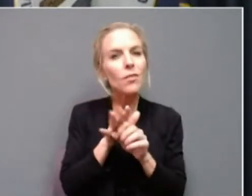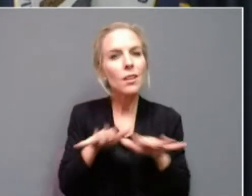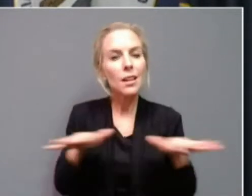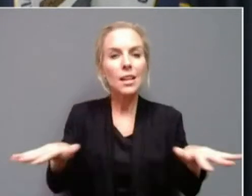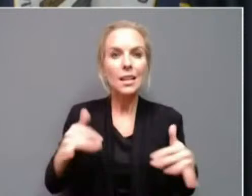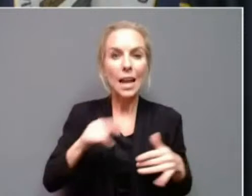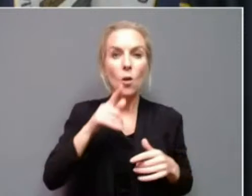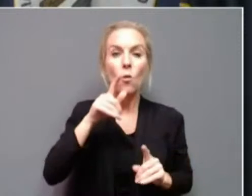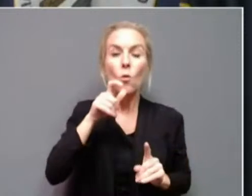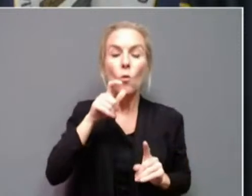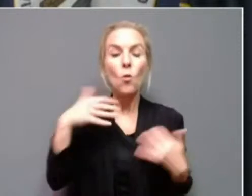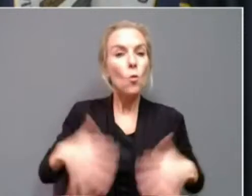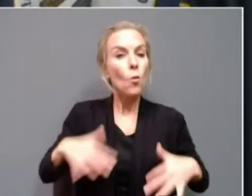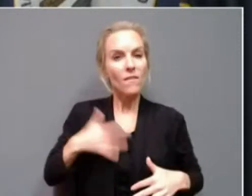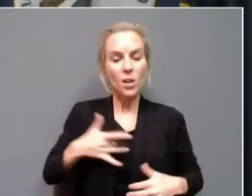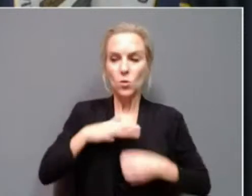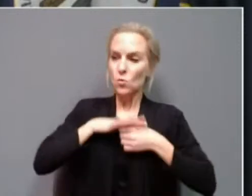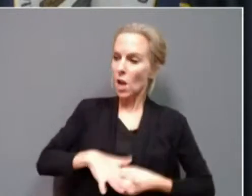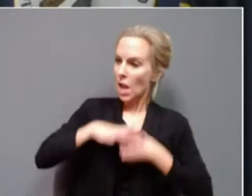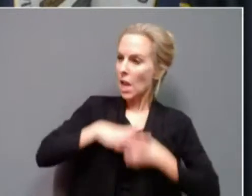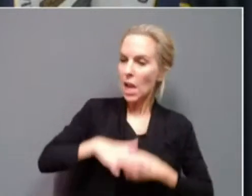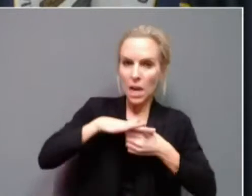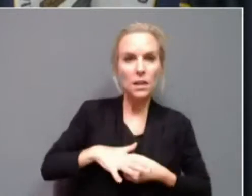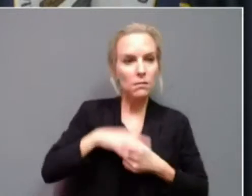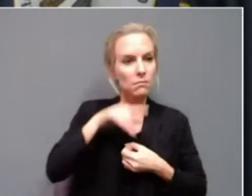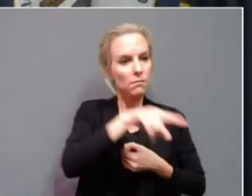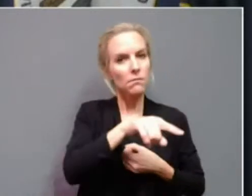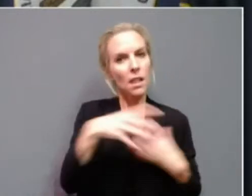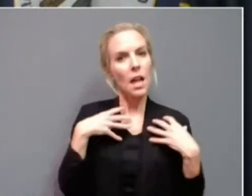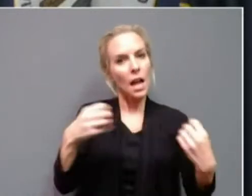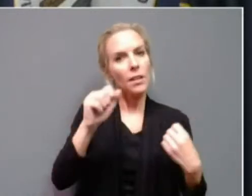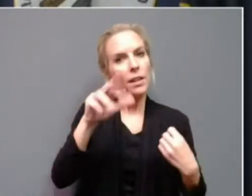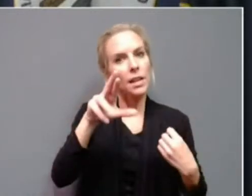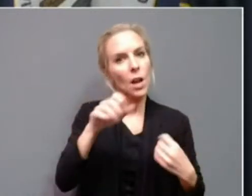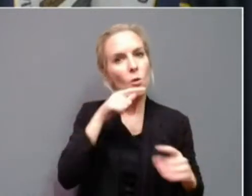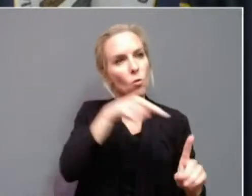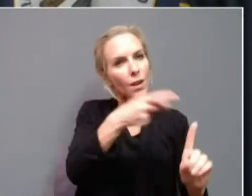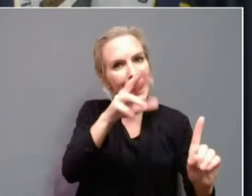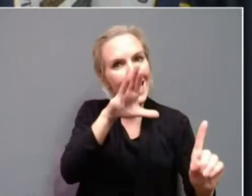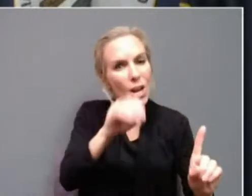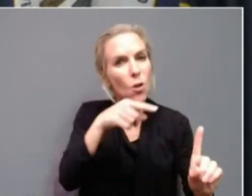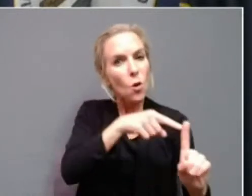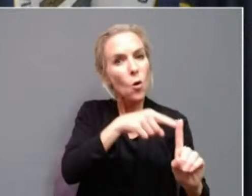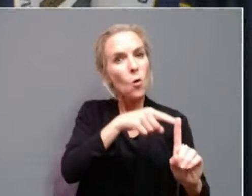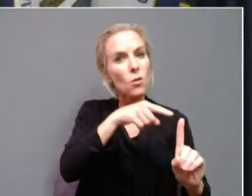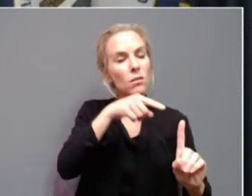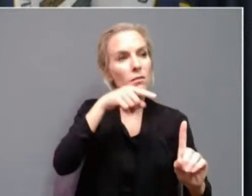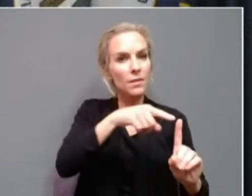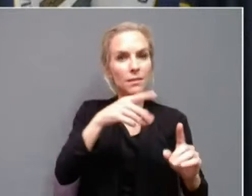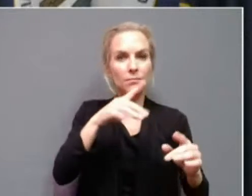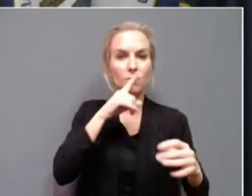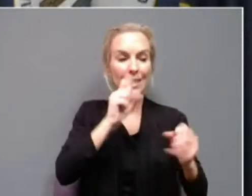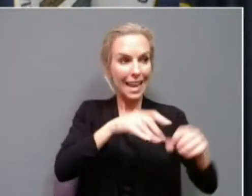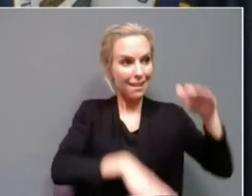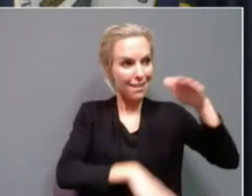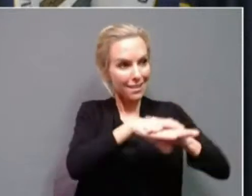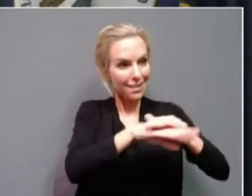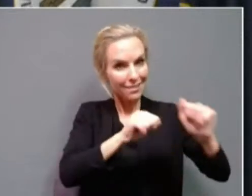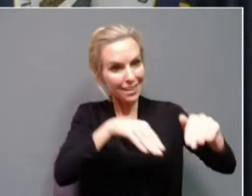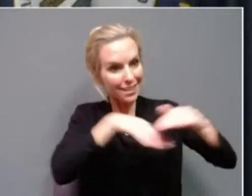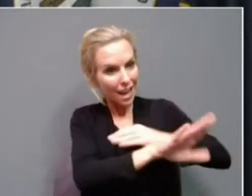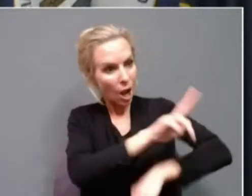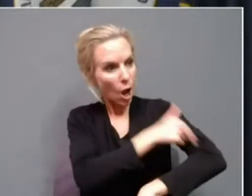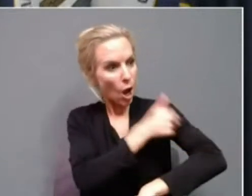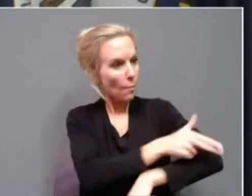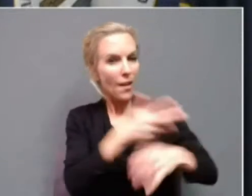heroes and the healthcare capacity that we must have is significant. Folks, we have gone in the course of a